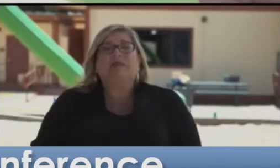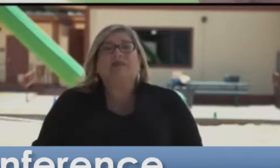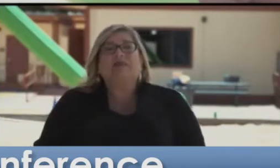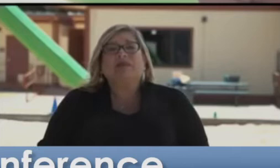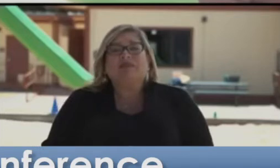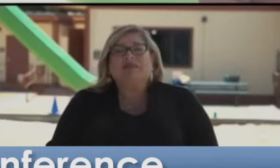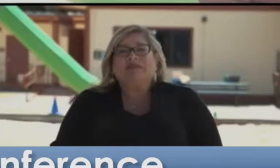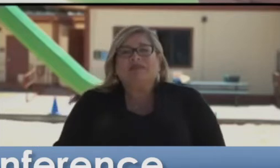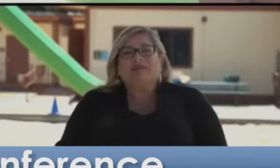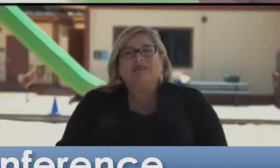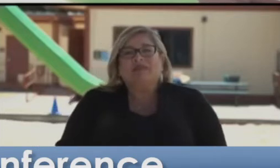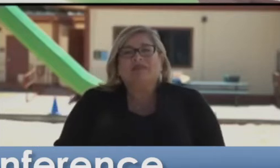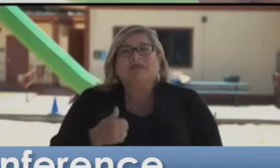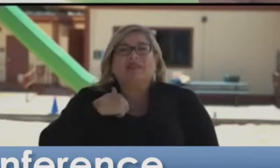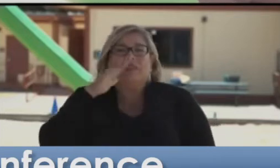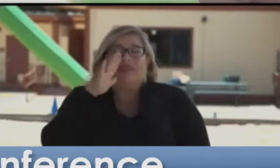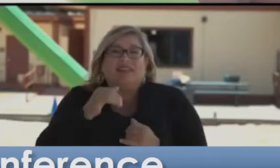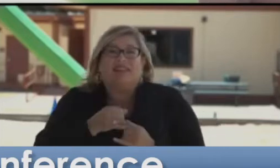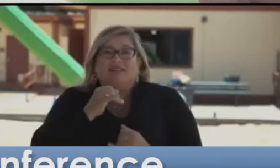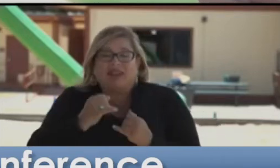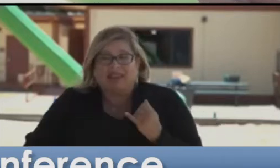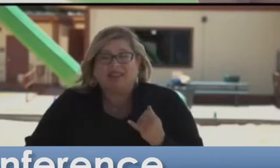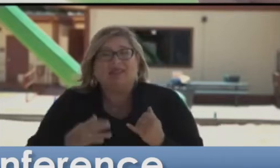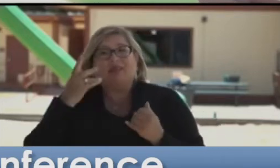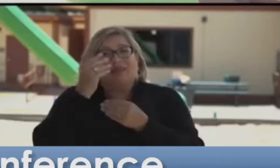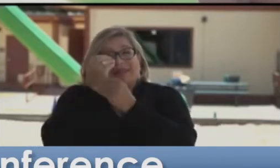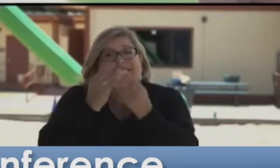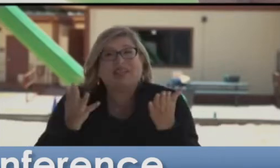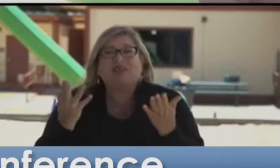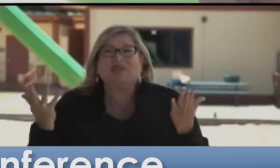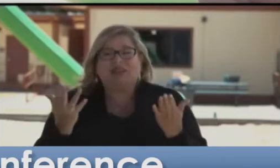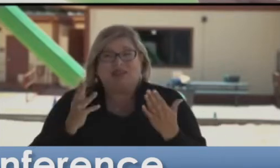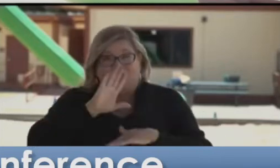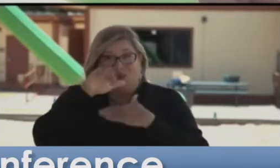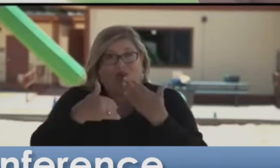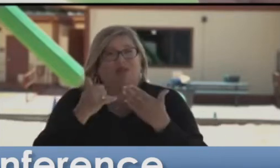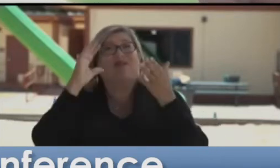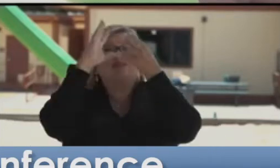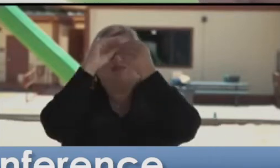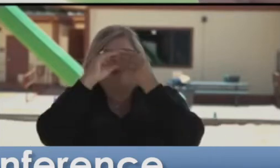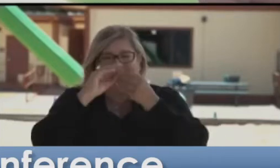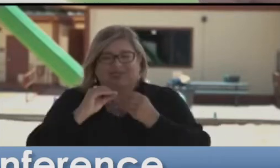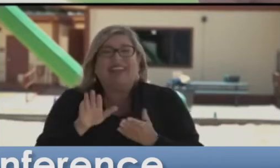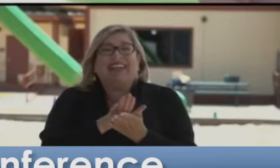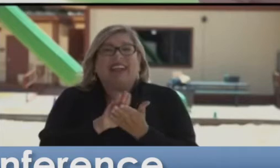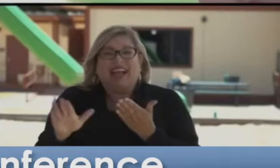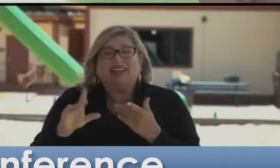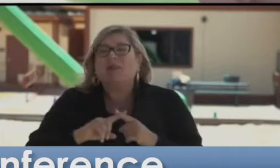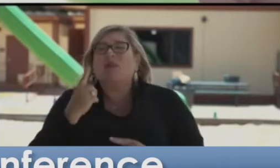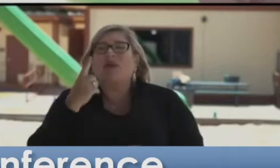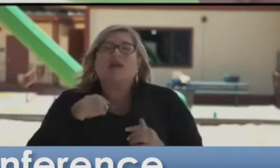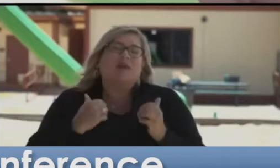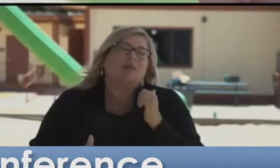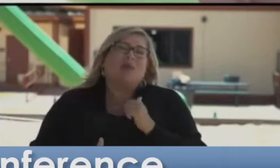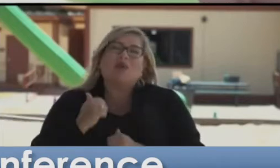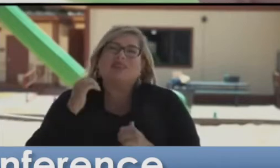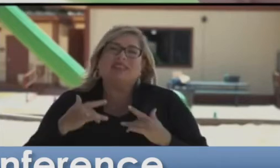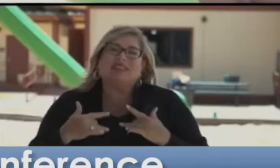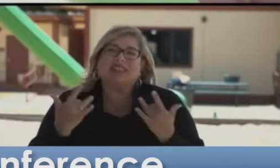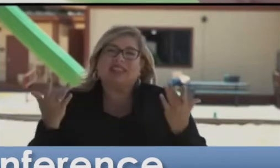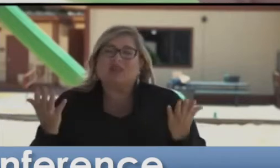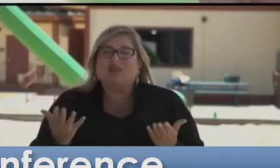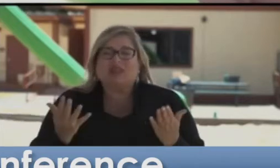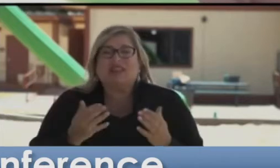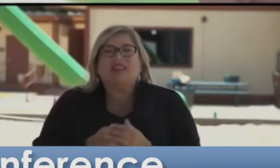will just finally say that all that's nice, but one of the things I'm most excited about is